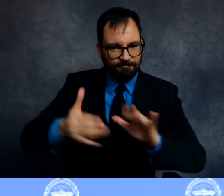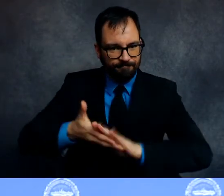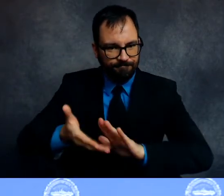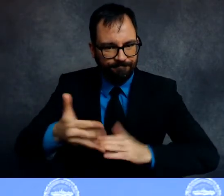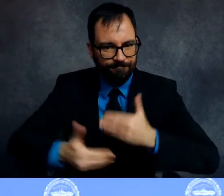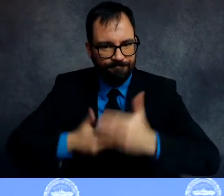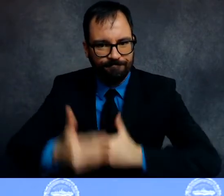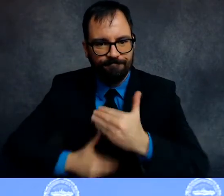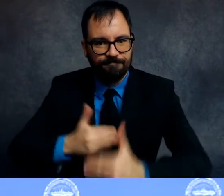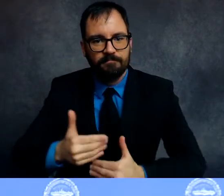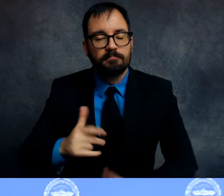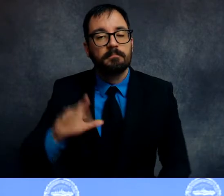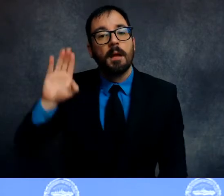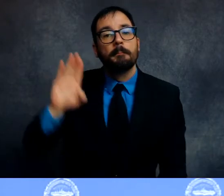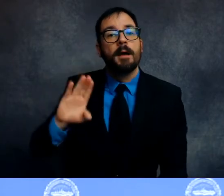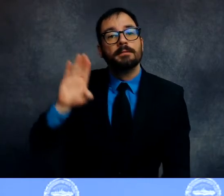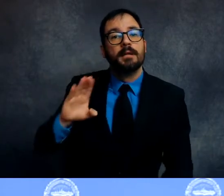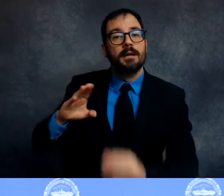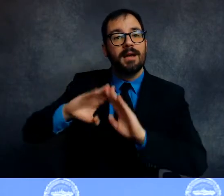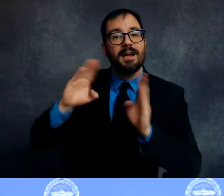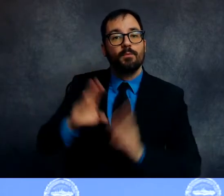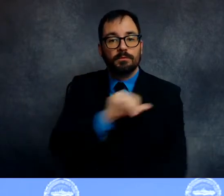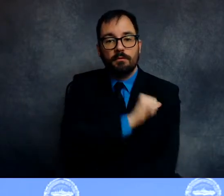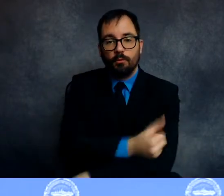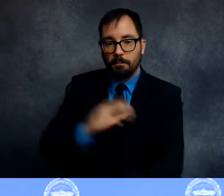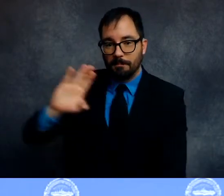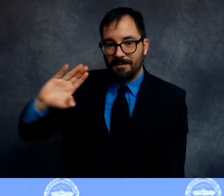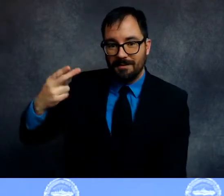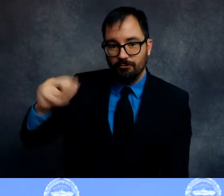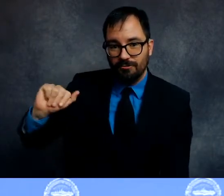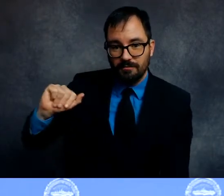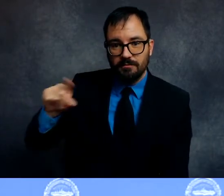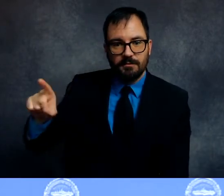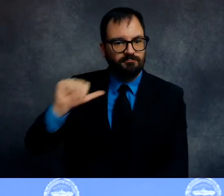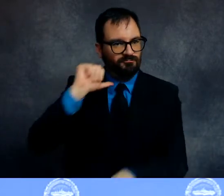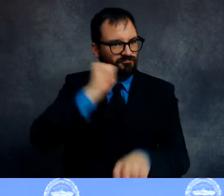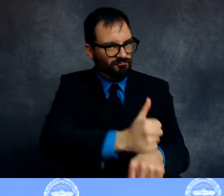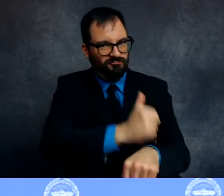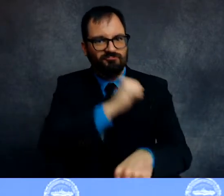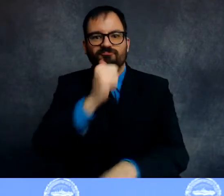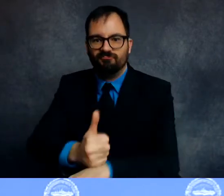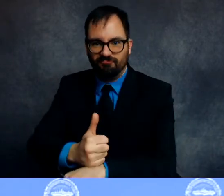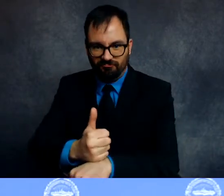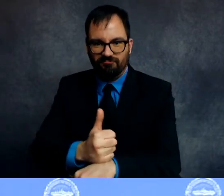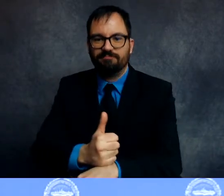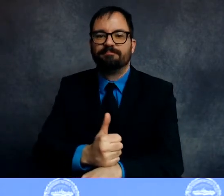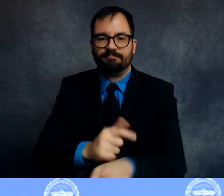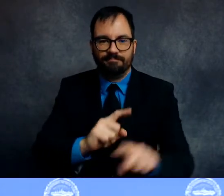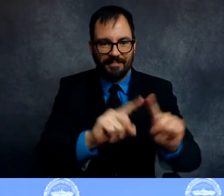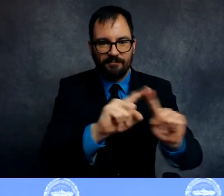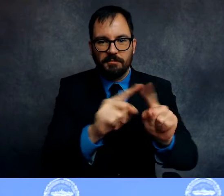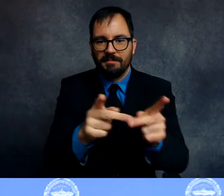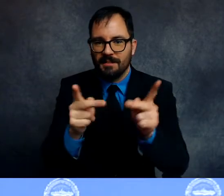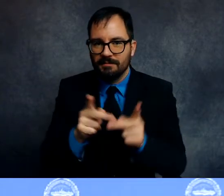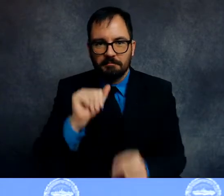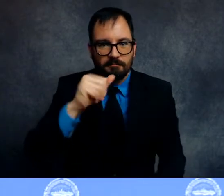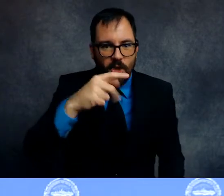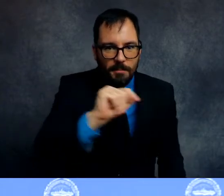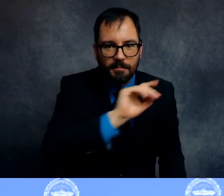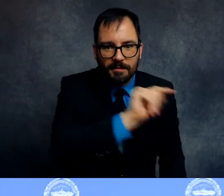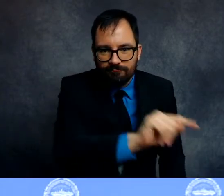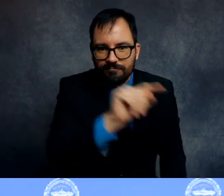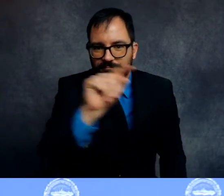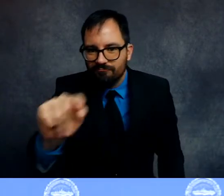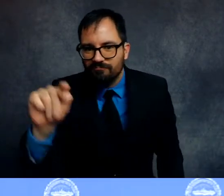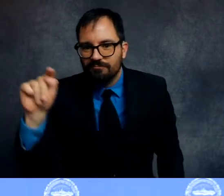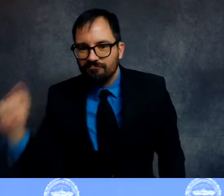elderly and disabled. So we'll get the system set up and we'll just continue to be able to vaccinate everyone as we move forward. Over the weekend, the Boston Housing